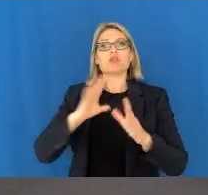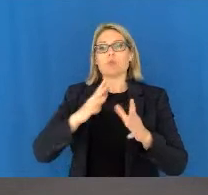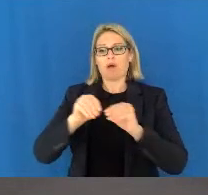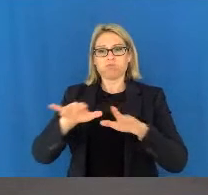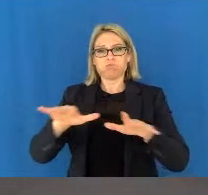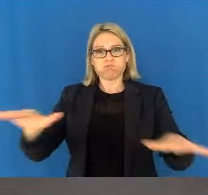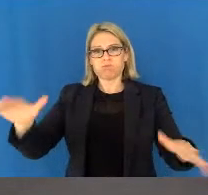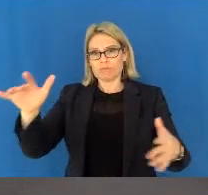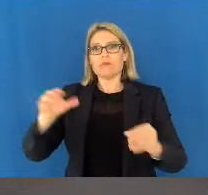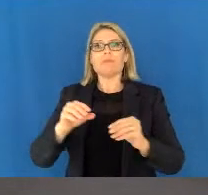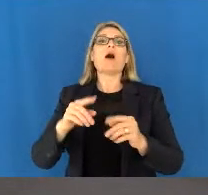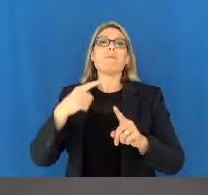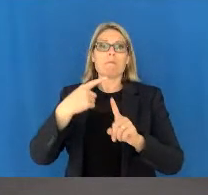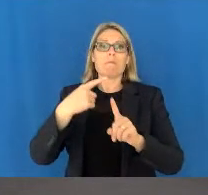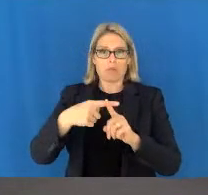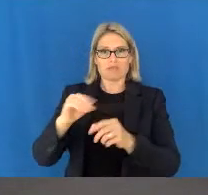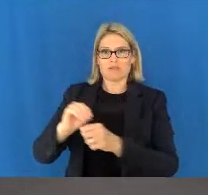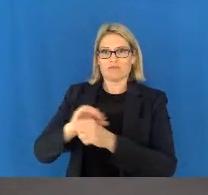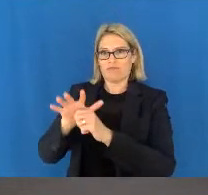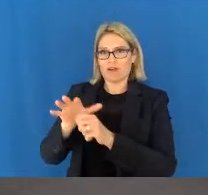variants. Thank you.